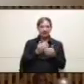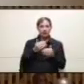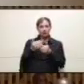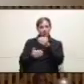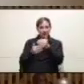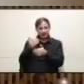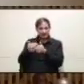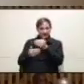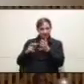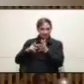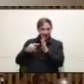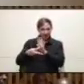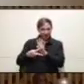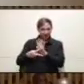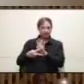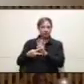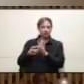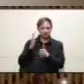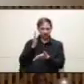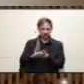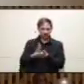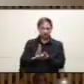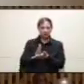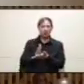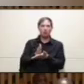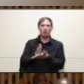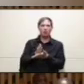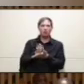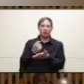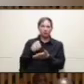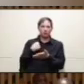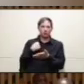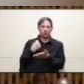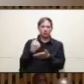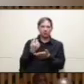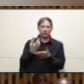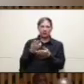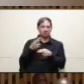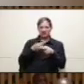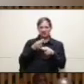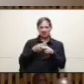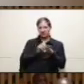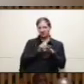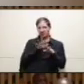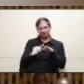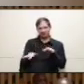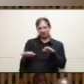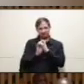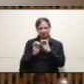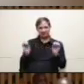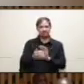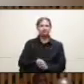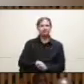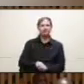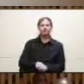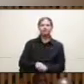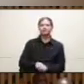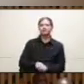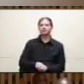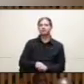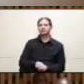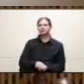plan that is being undertaken to ensure that at all we don't have sewer spillages. Thank you.